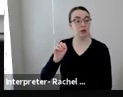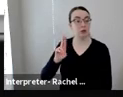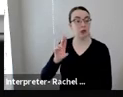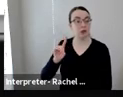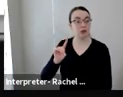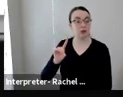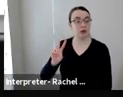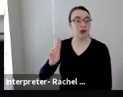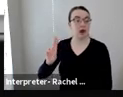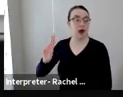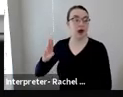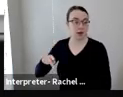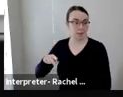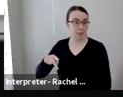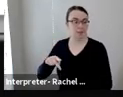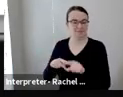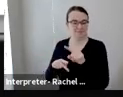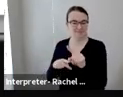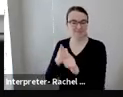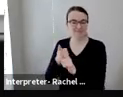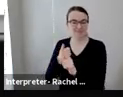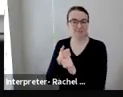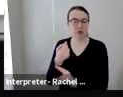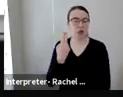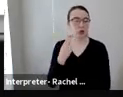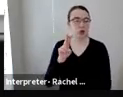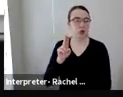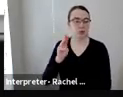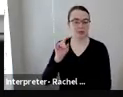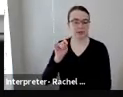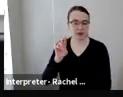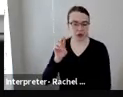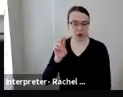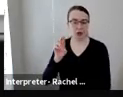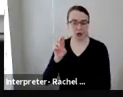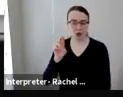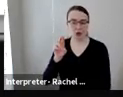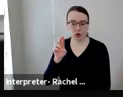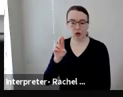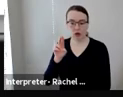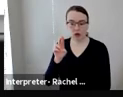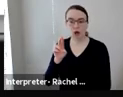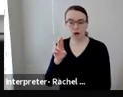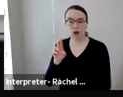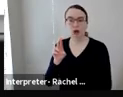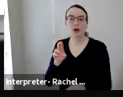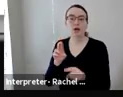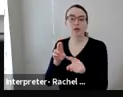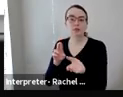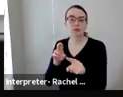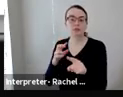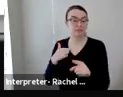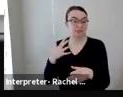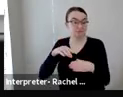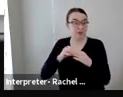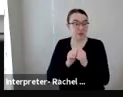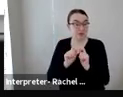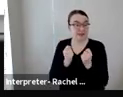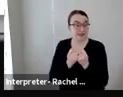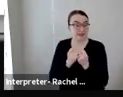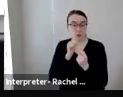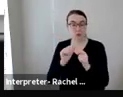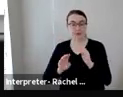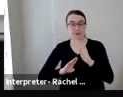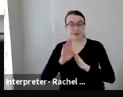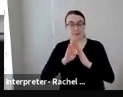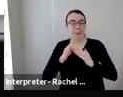humidifier tool. And it had to have specific requirements. And we were part of the team that developed the